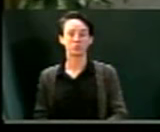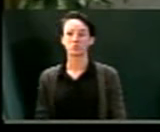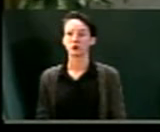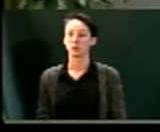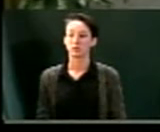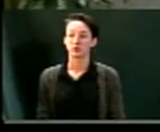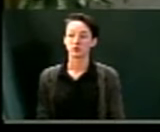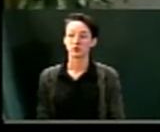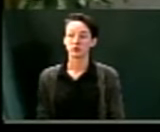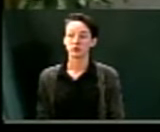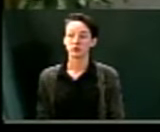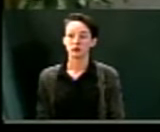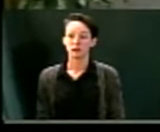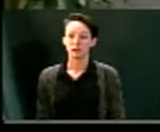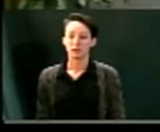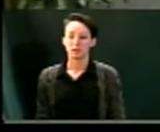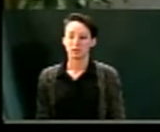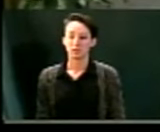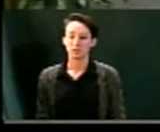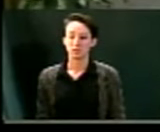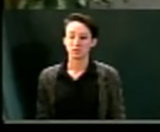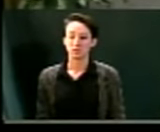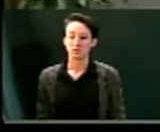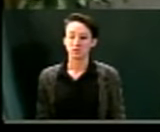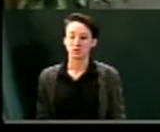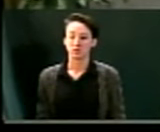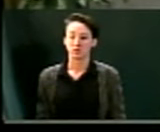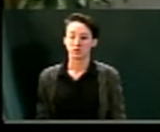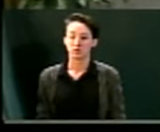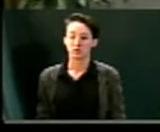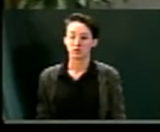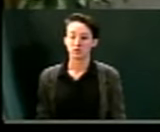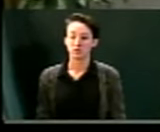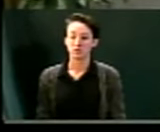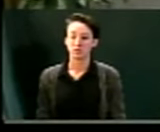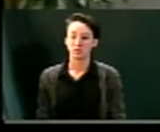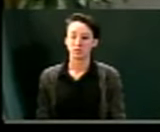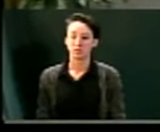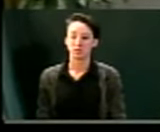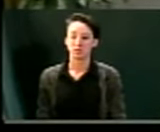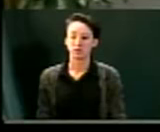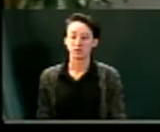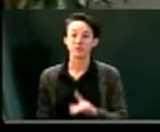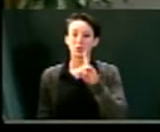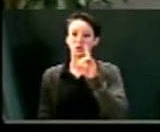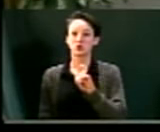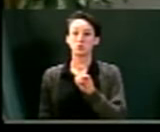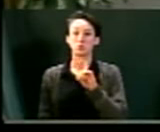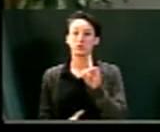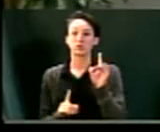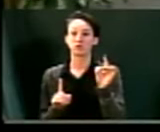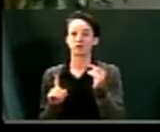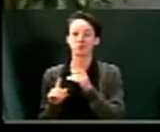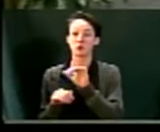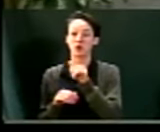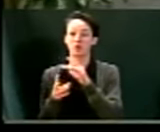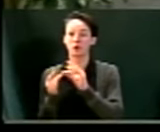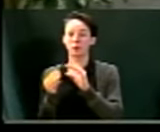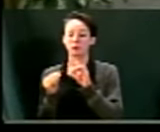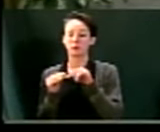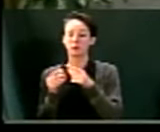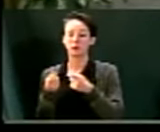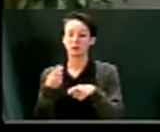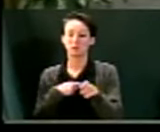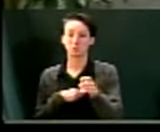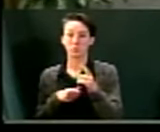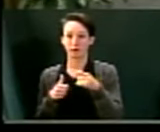Who else respond to me? Is there a comment? Should we go to the other comments on the substitute first? I'm sorry, what,